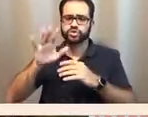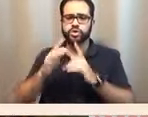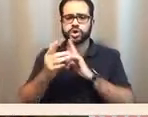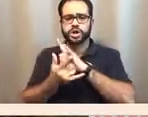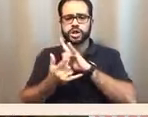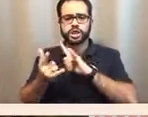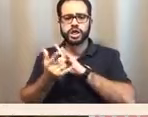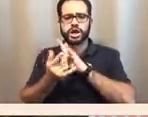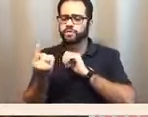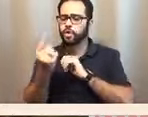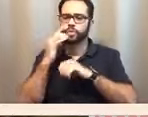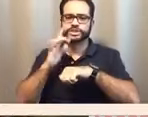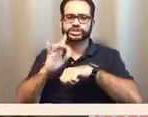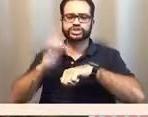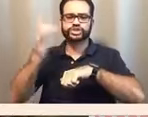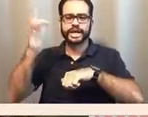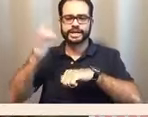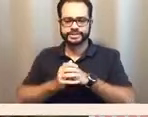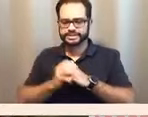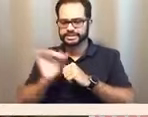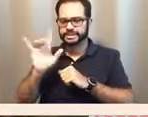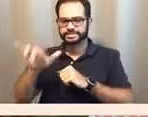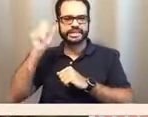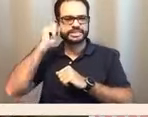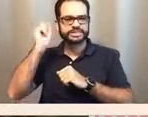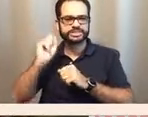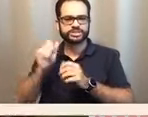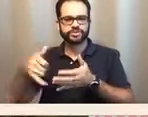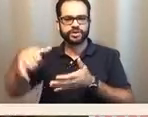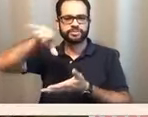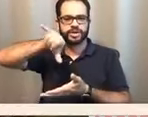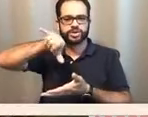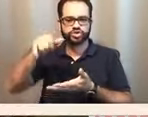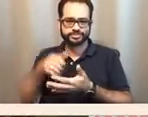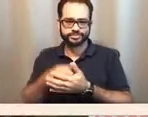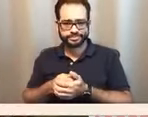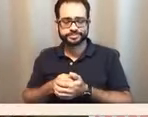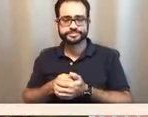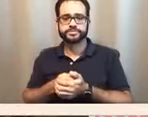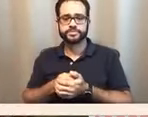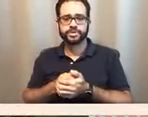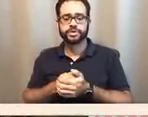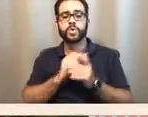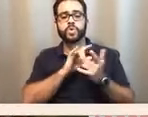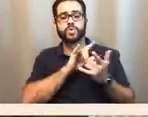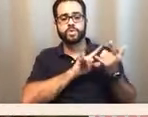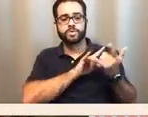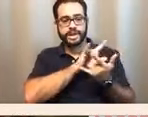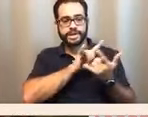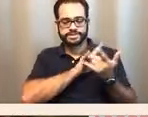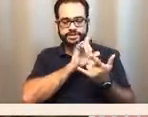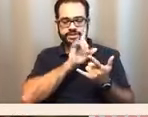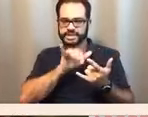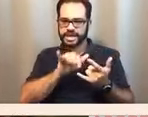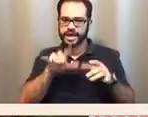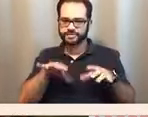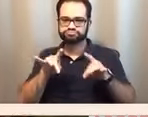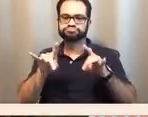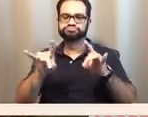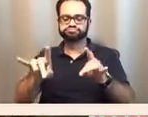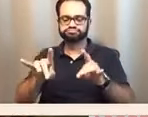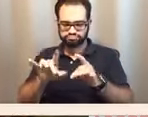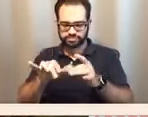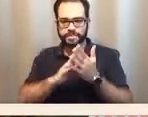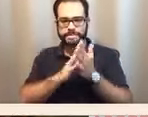shining like that pitcher. Being romantic is an acquired practice that blends with the natural